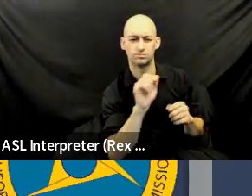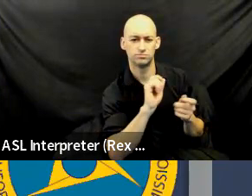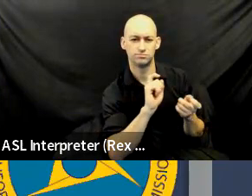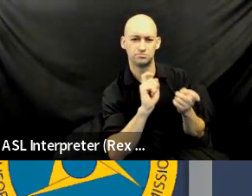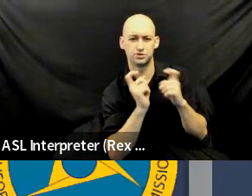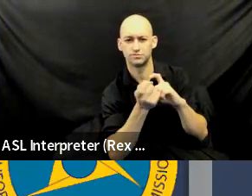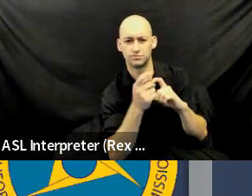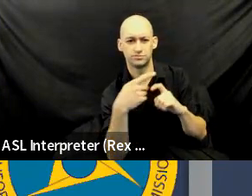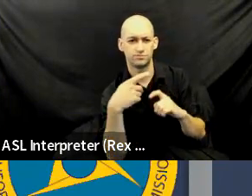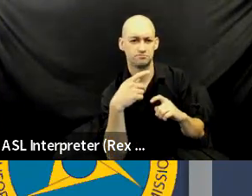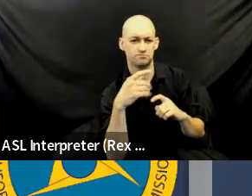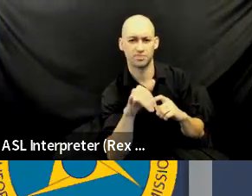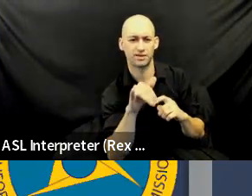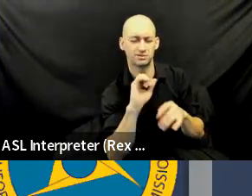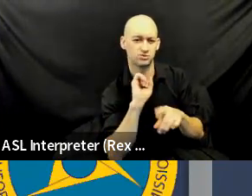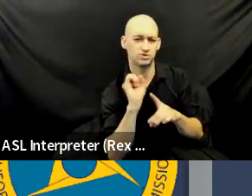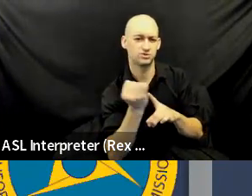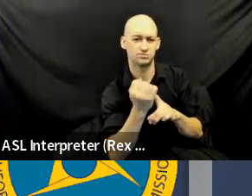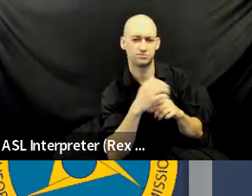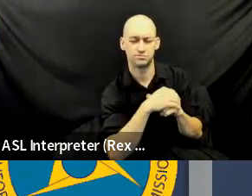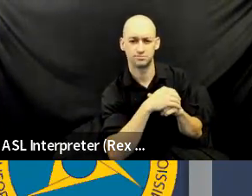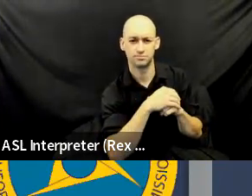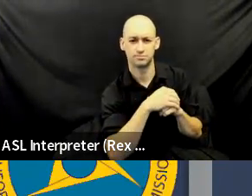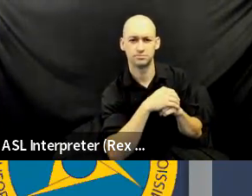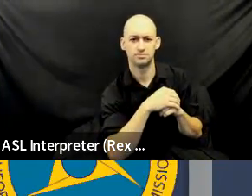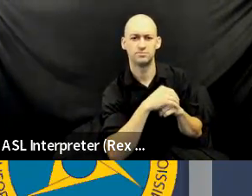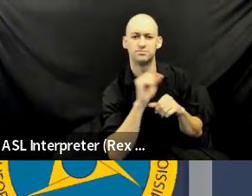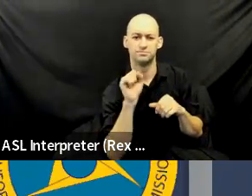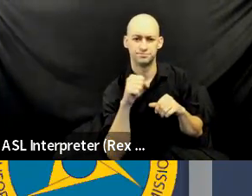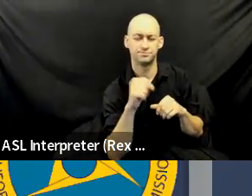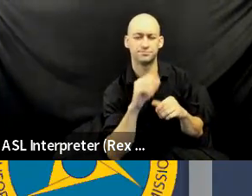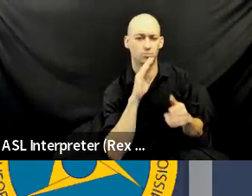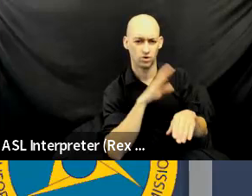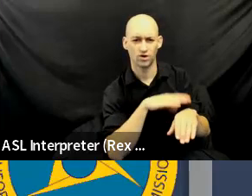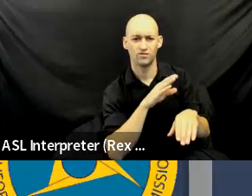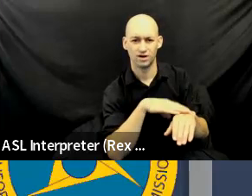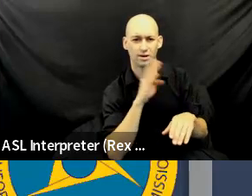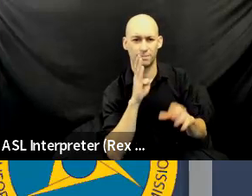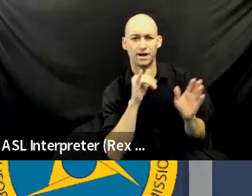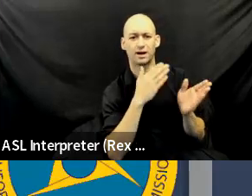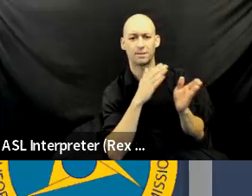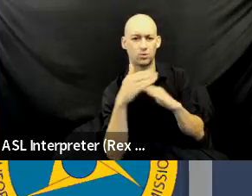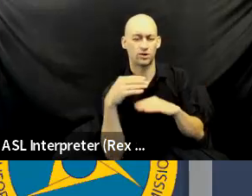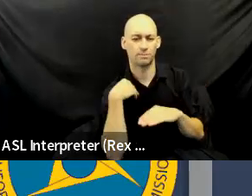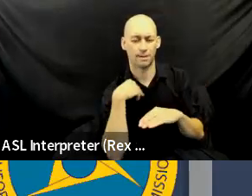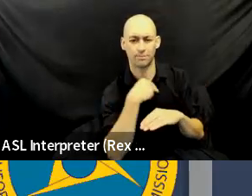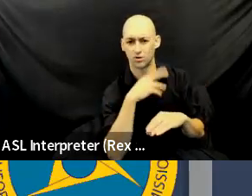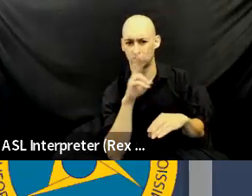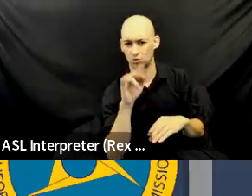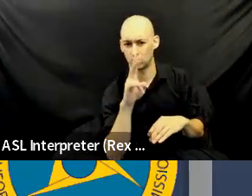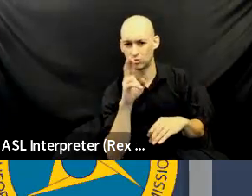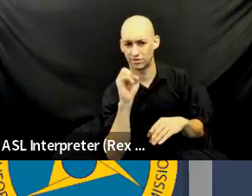shifting the paradigm? Yeah, I mean, we've been notified by community members that Riverside City is